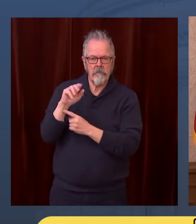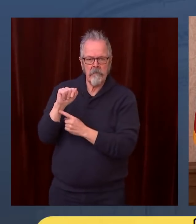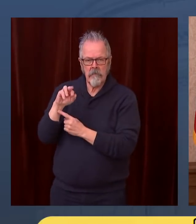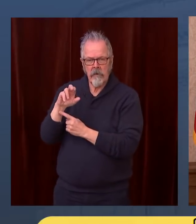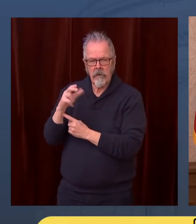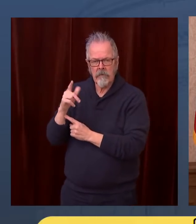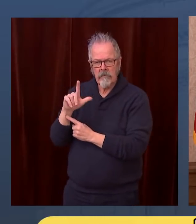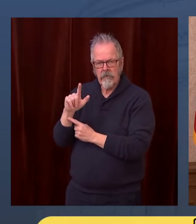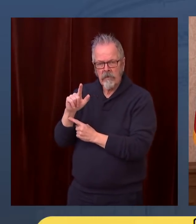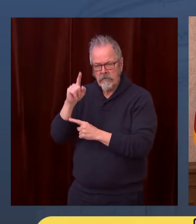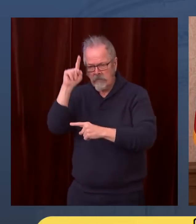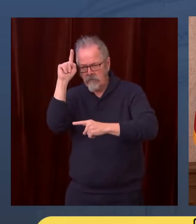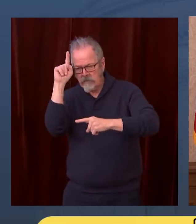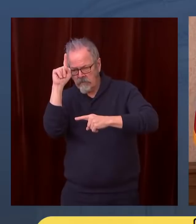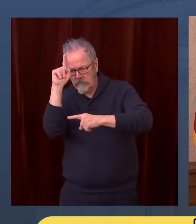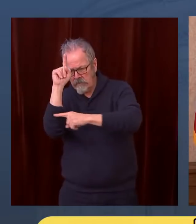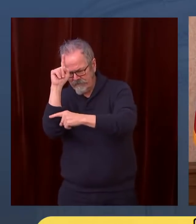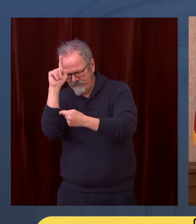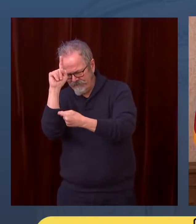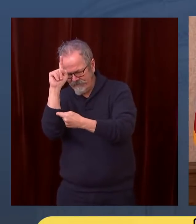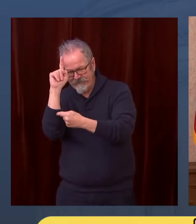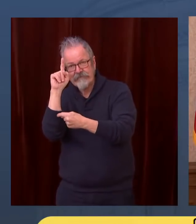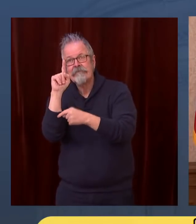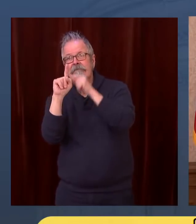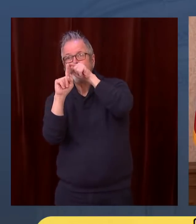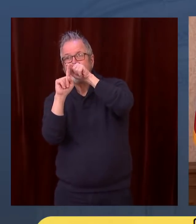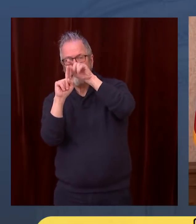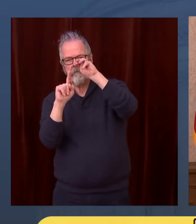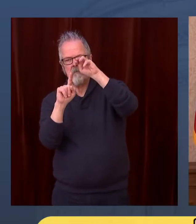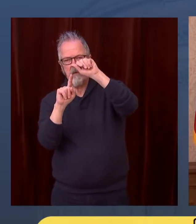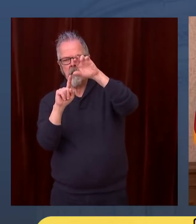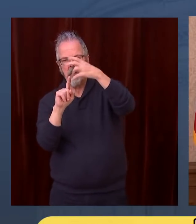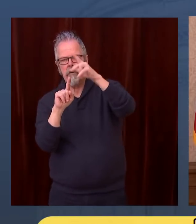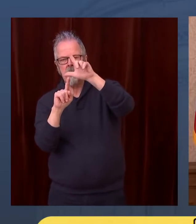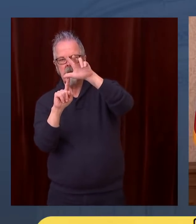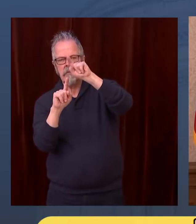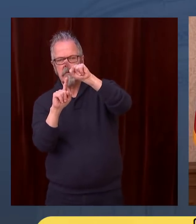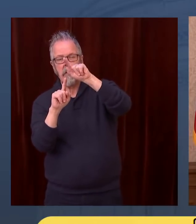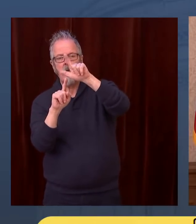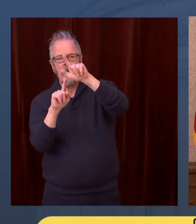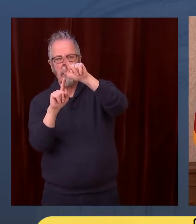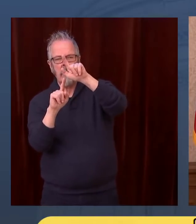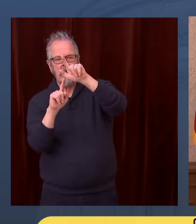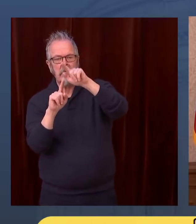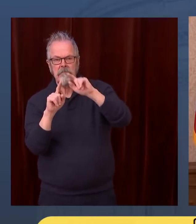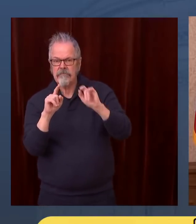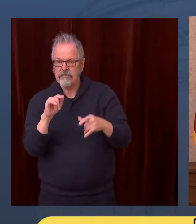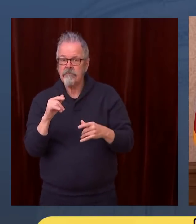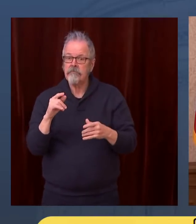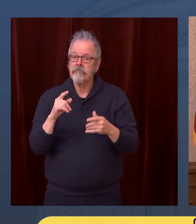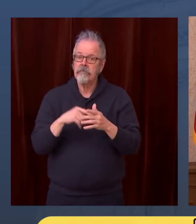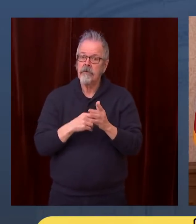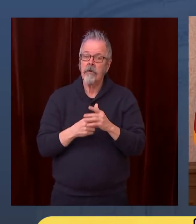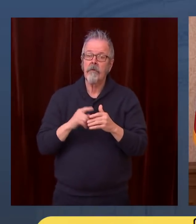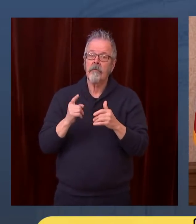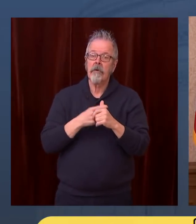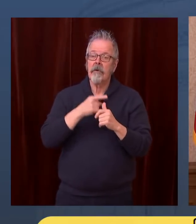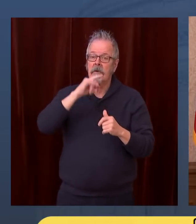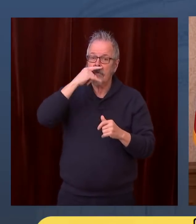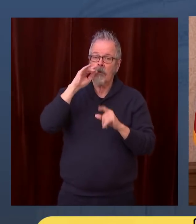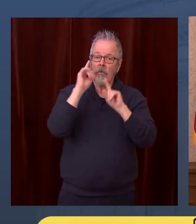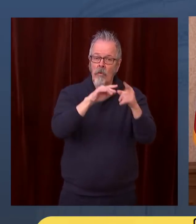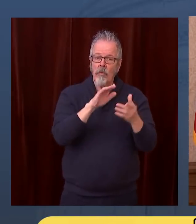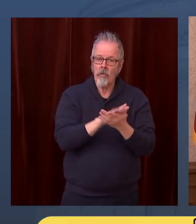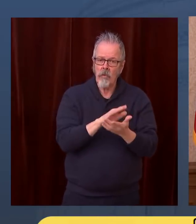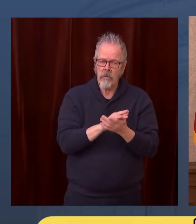a Wednesday because we want to give kids the ability to start fresh on a week. So basically,